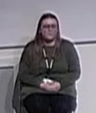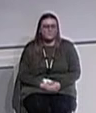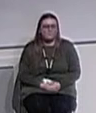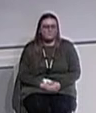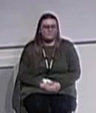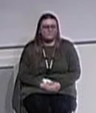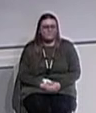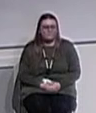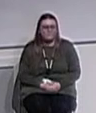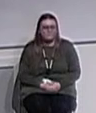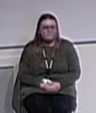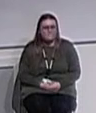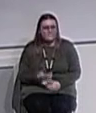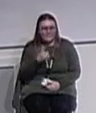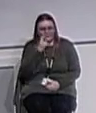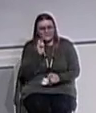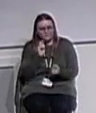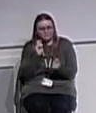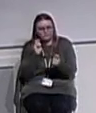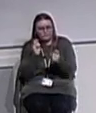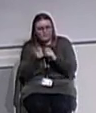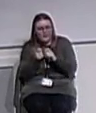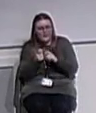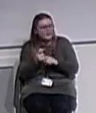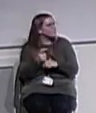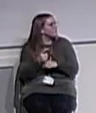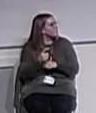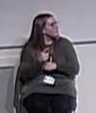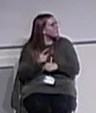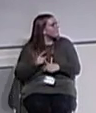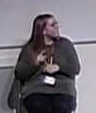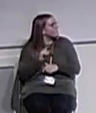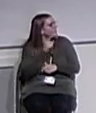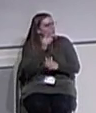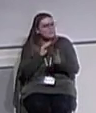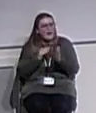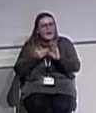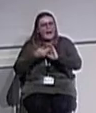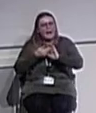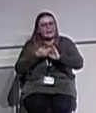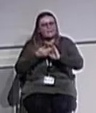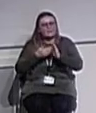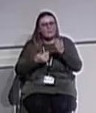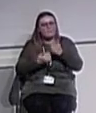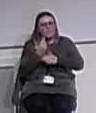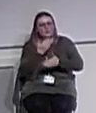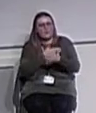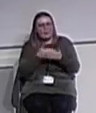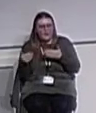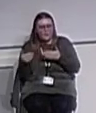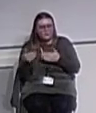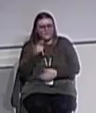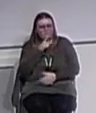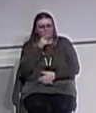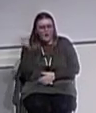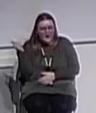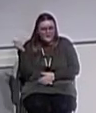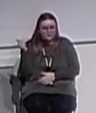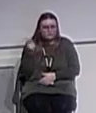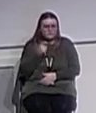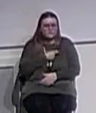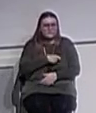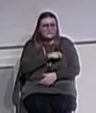actually change it, the first one, is to do it with a modern language. So we do French, Spanish, German,